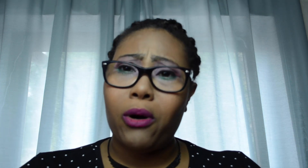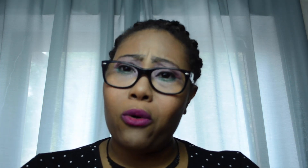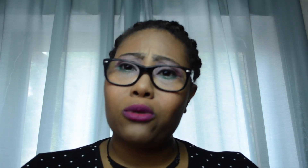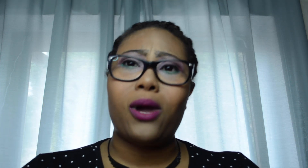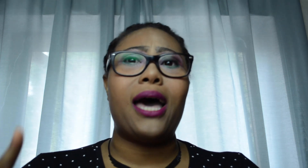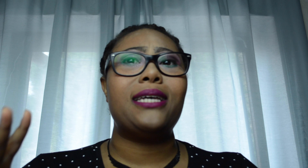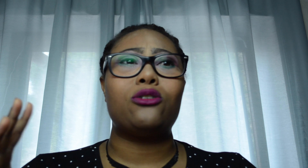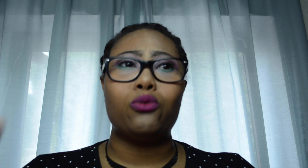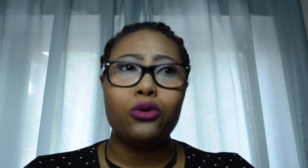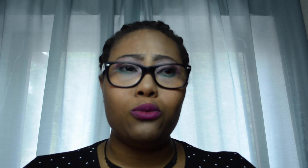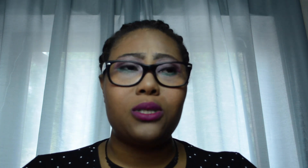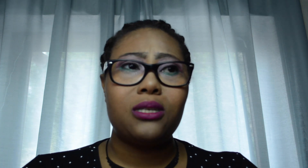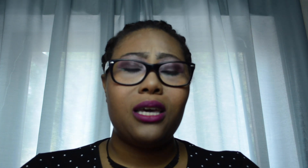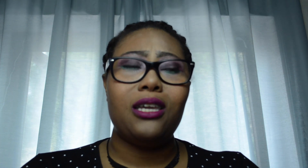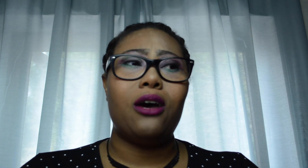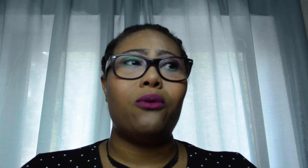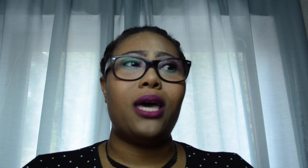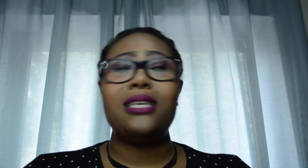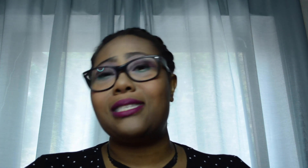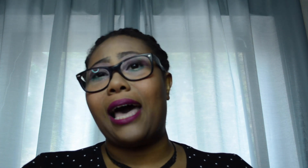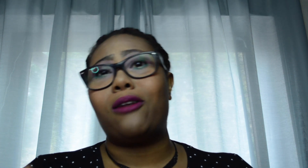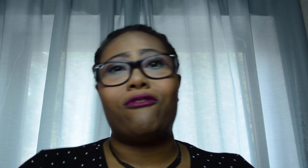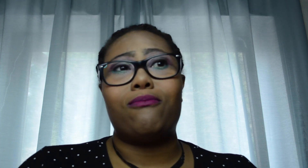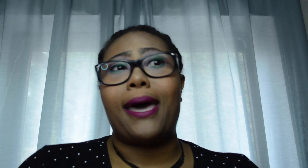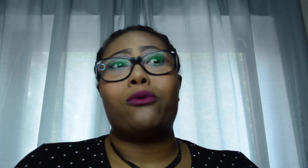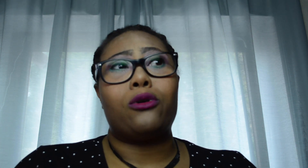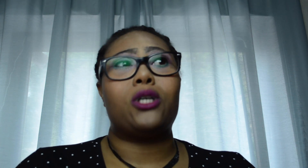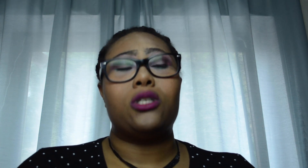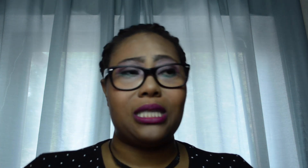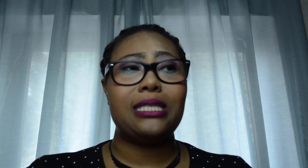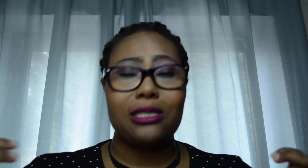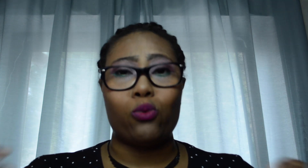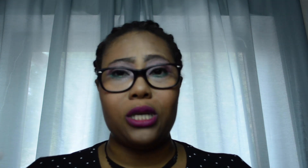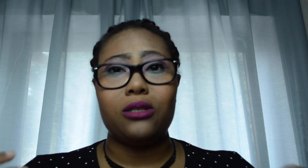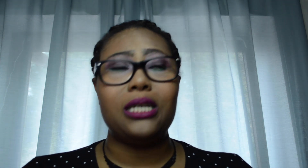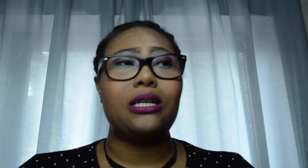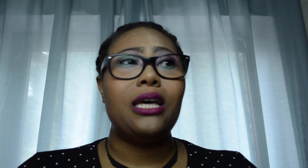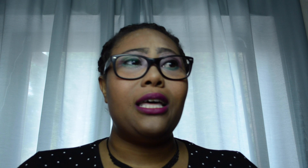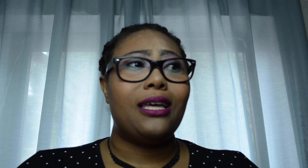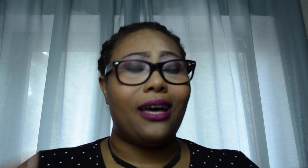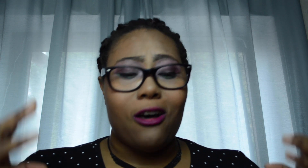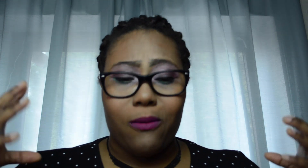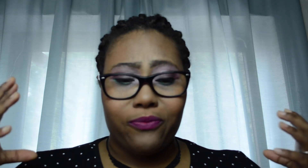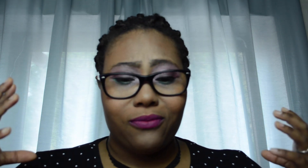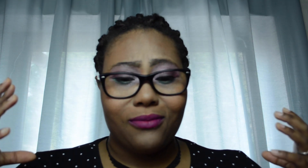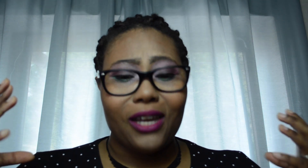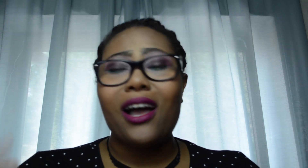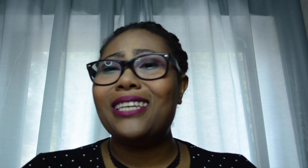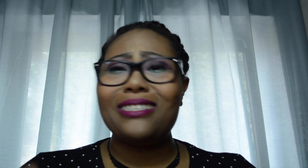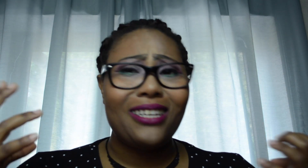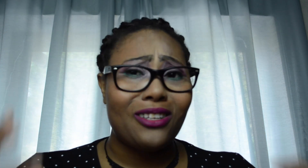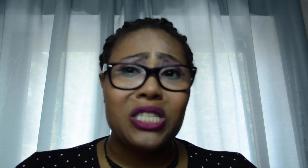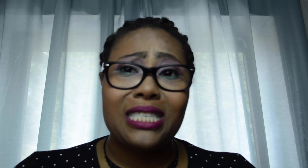angry, polarized groups, you know, and this is out of microaggressions. This is the real deal.